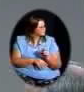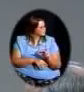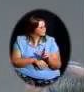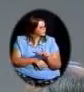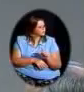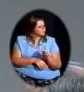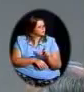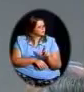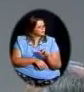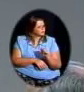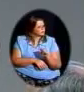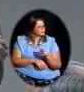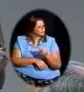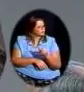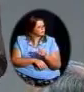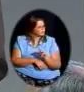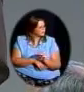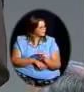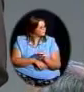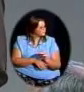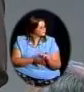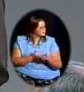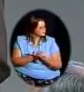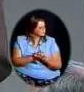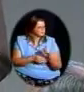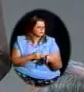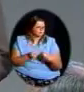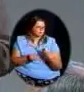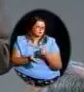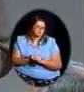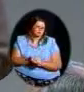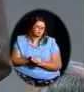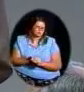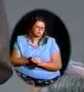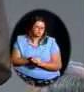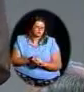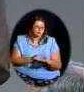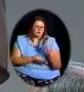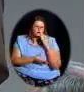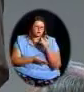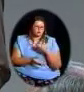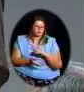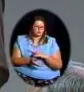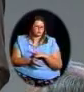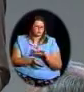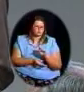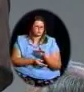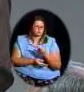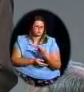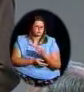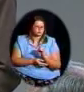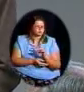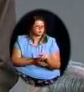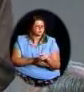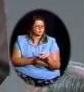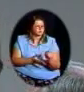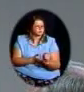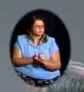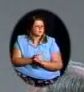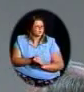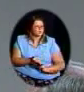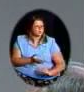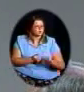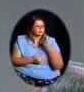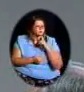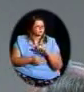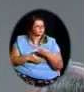she's a little under the weather, to talk a little bit about where we are on that. And I also know that Dr. Shirk is taking notes for our department of things that she might suggest